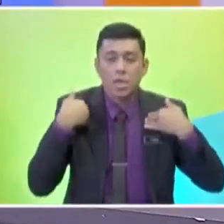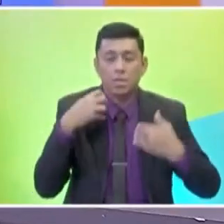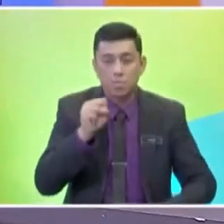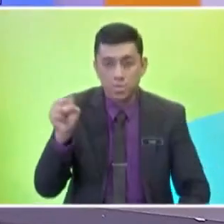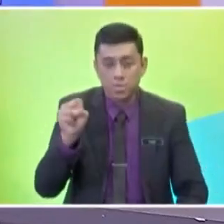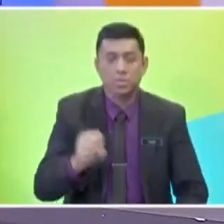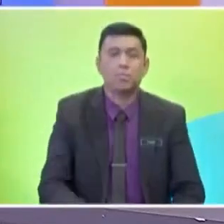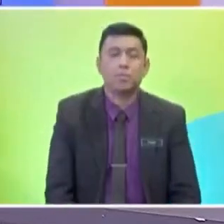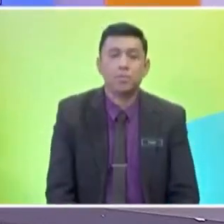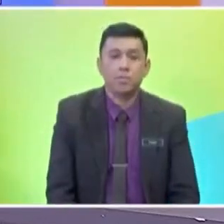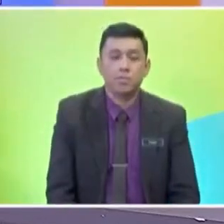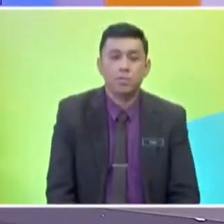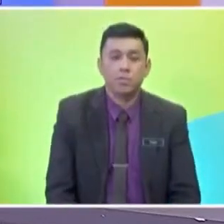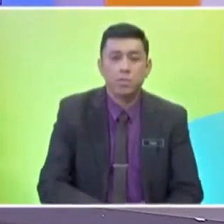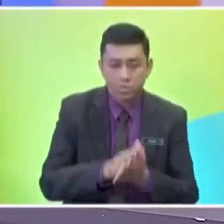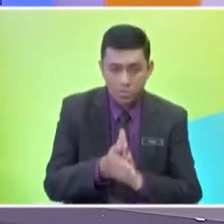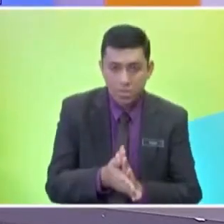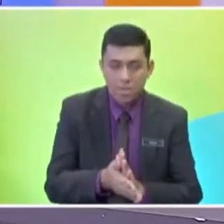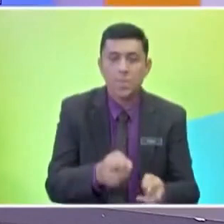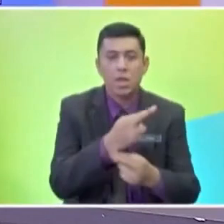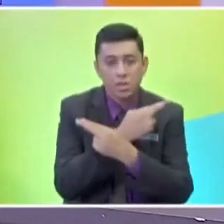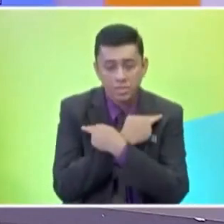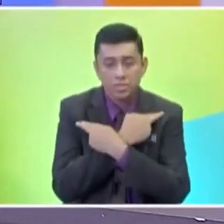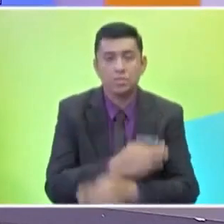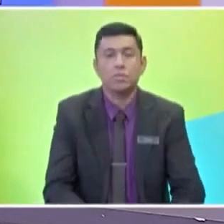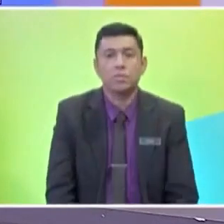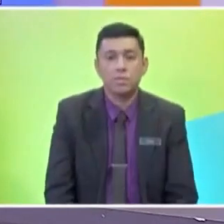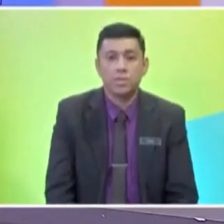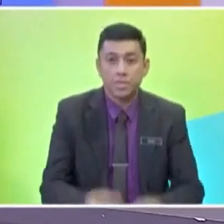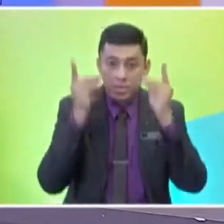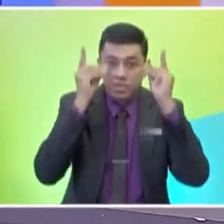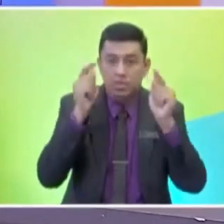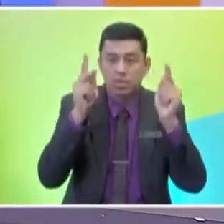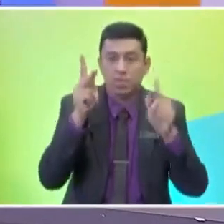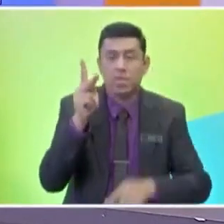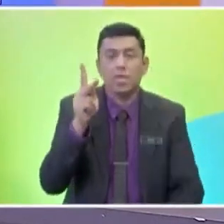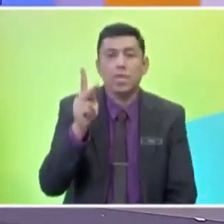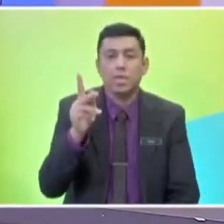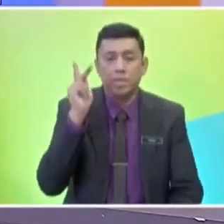on this segment. So we'll take a break first, and I'll see you after this in Didik TV KPM.